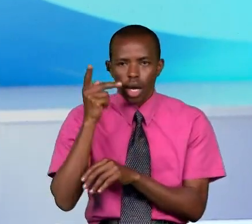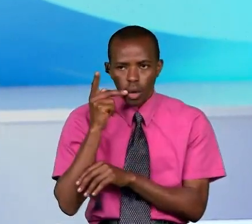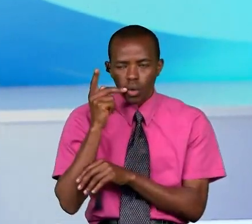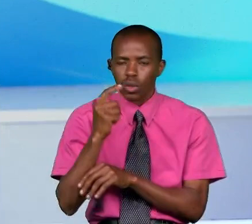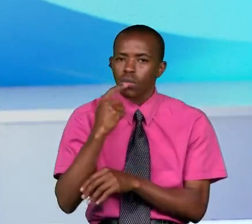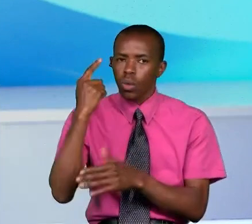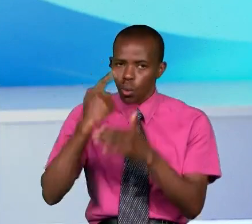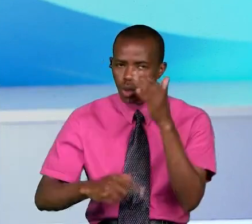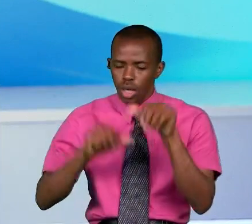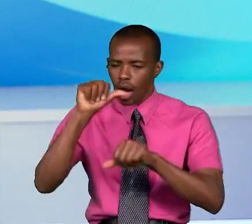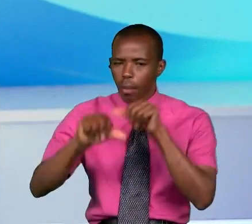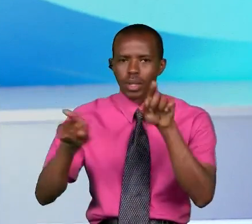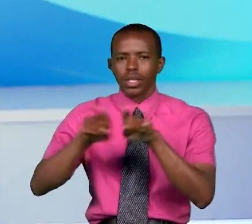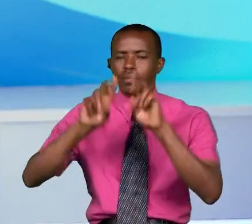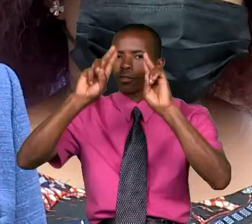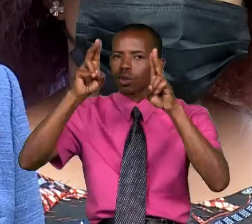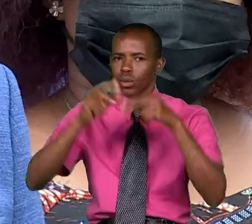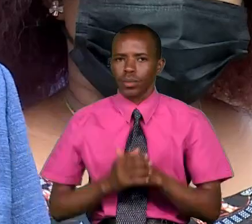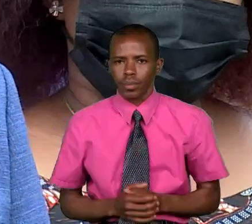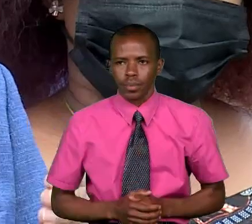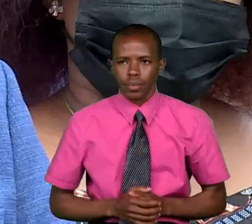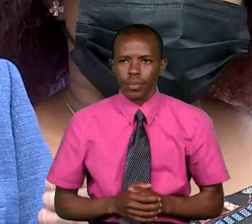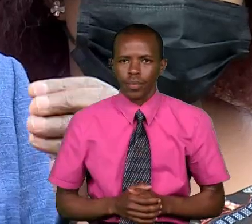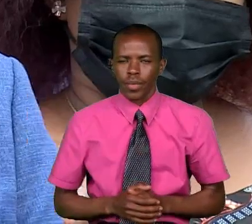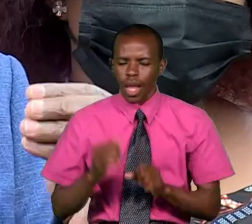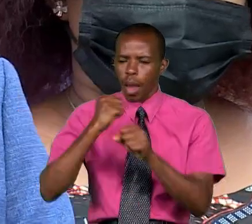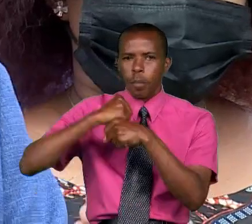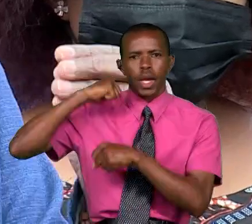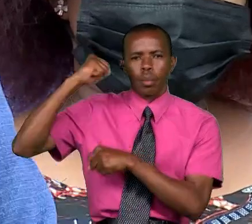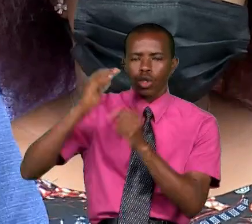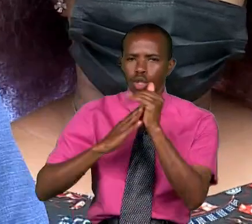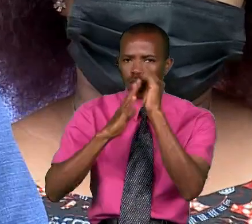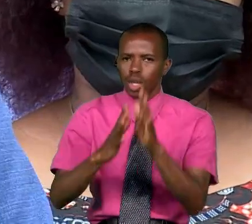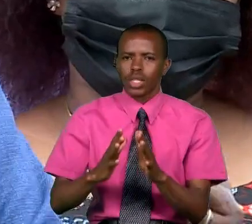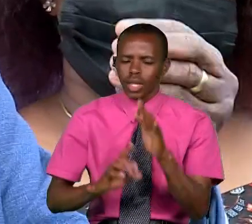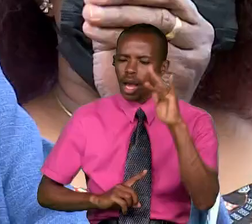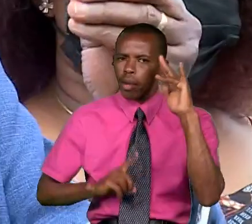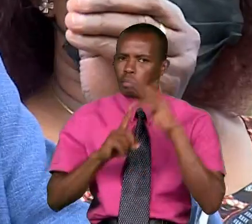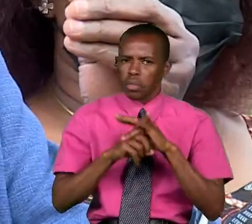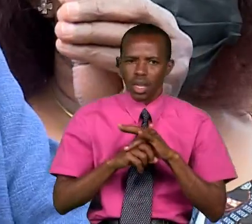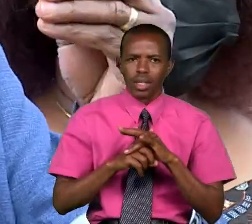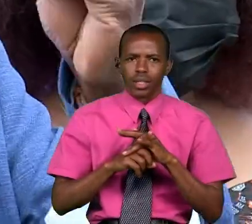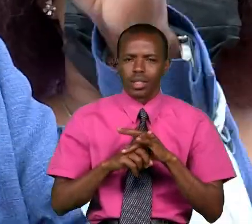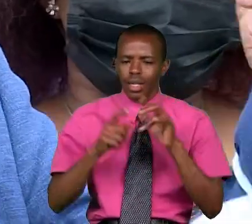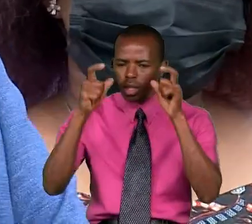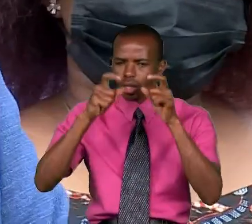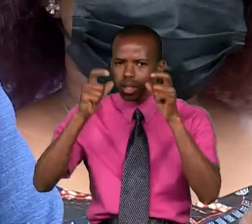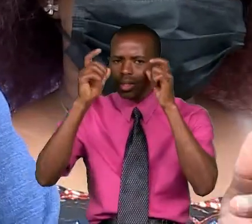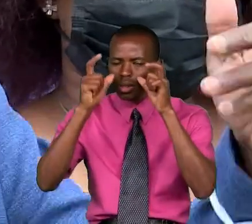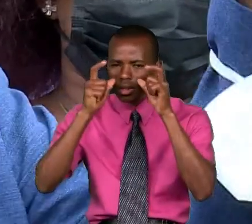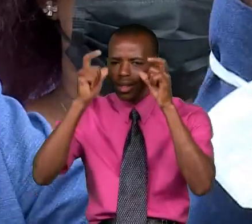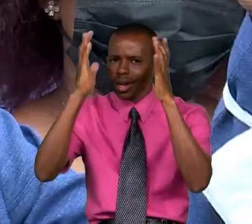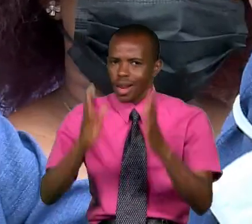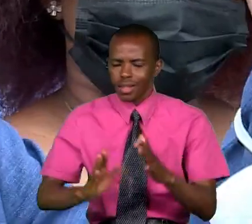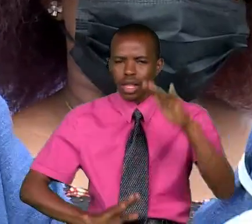had to say about the same. Do not make political leaders look like they are sinners,